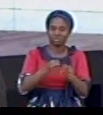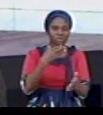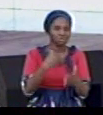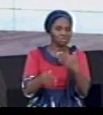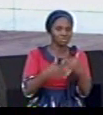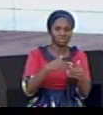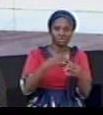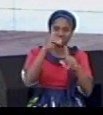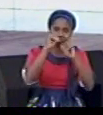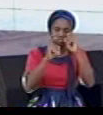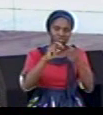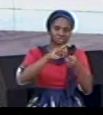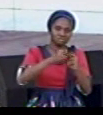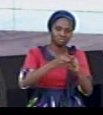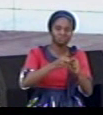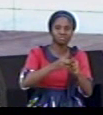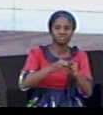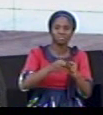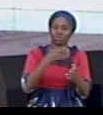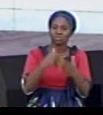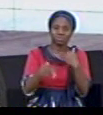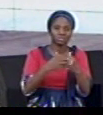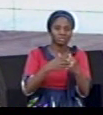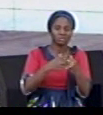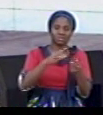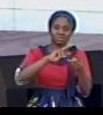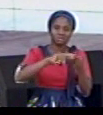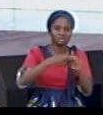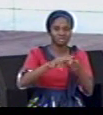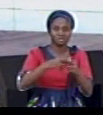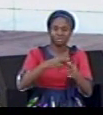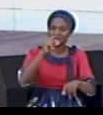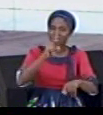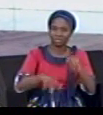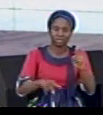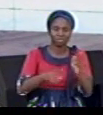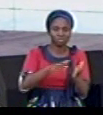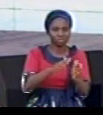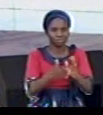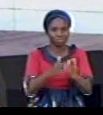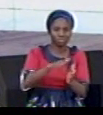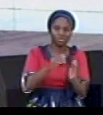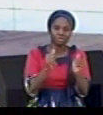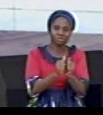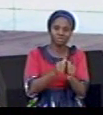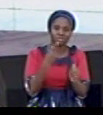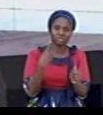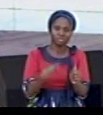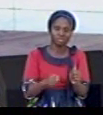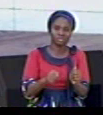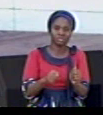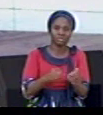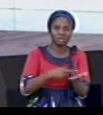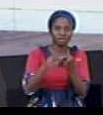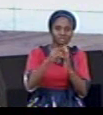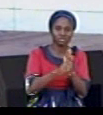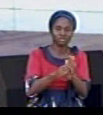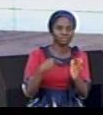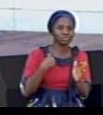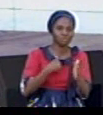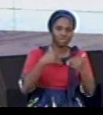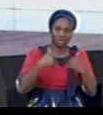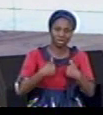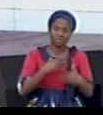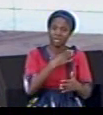whatever relationship, they cannot compete with the righteousness we have, and that righteousness will